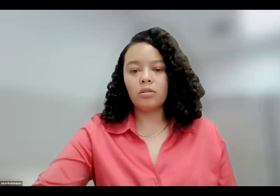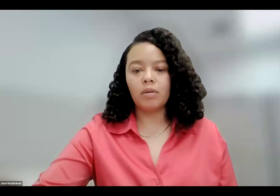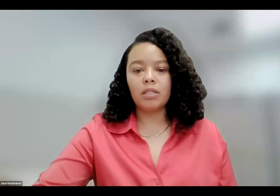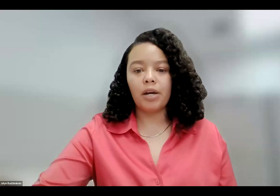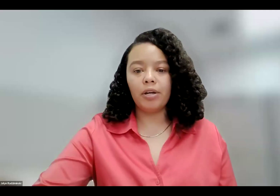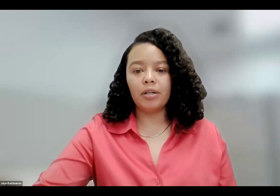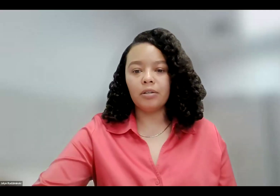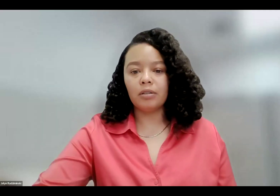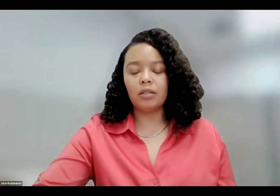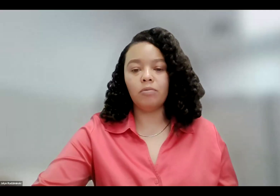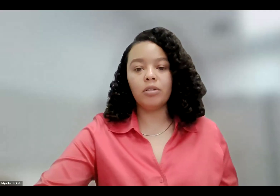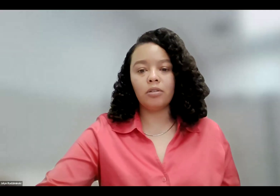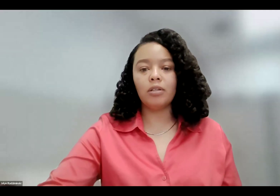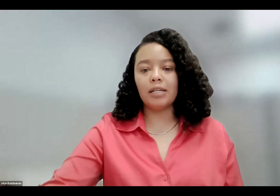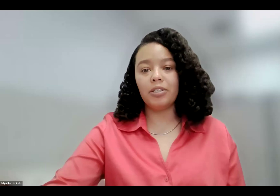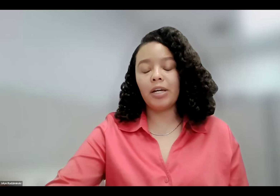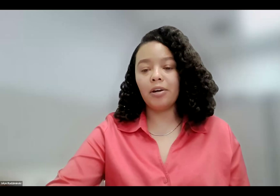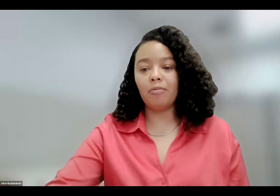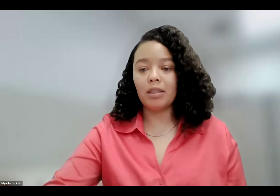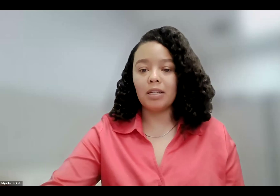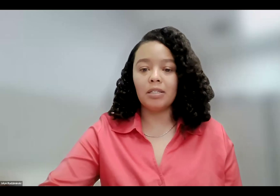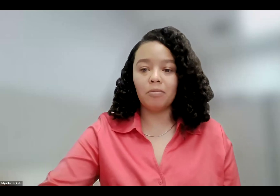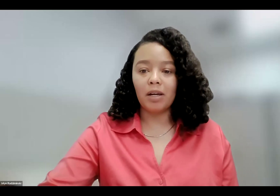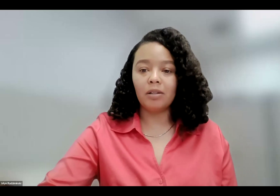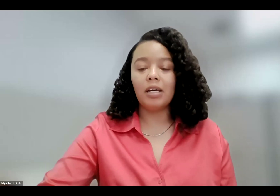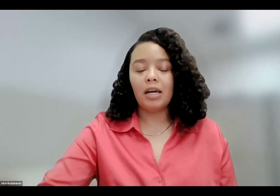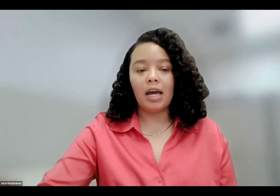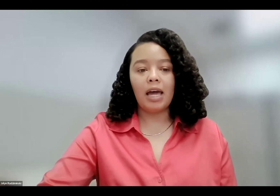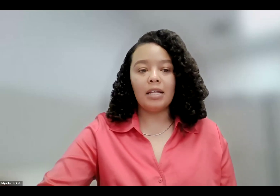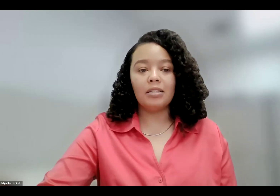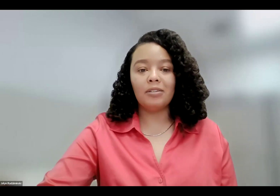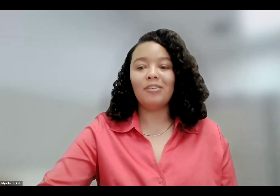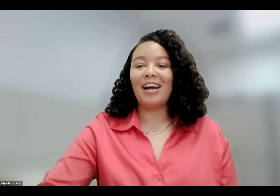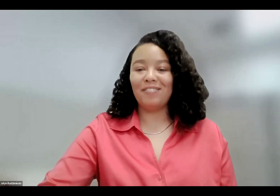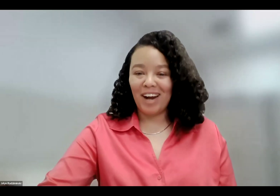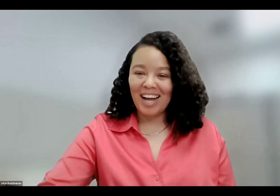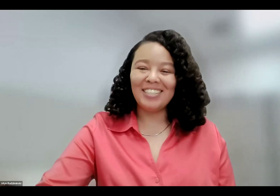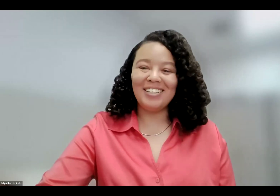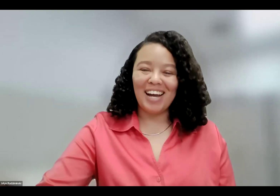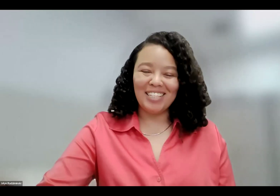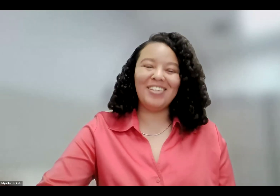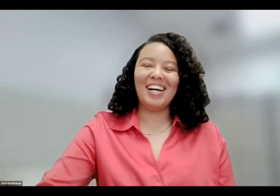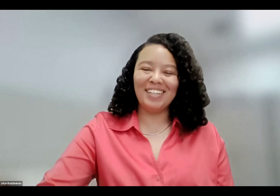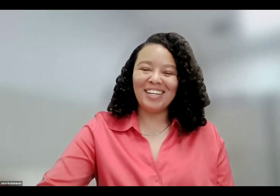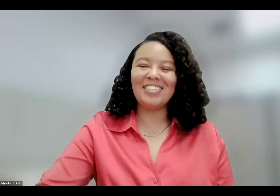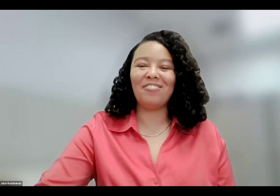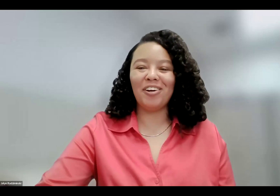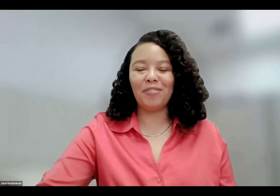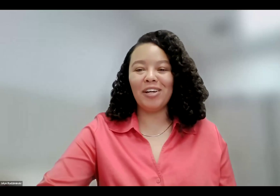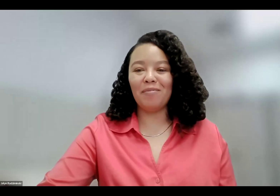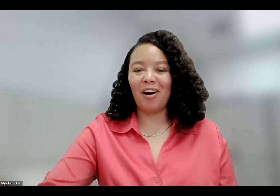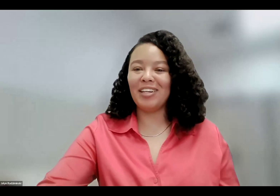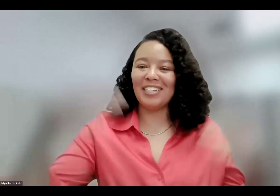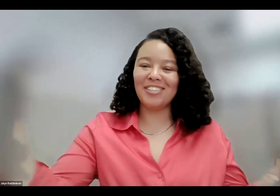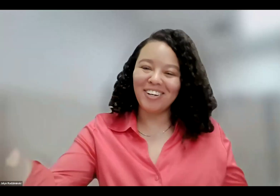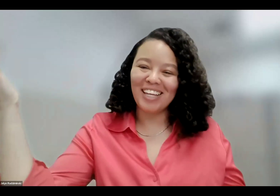Thank you so much, Ariel. And we're so glad you're here with us as well. And we're actually, last but not least, we're